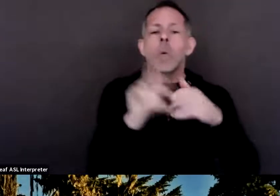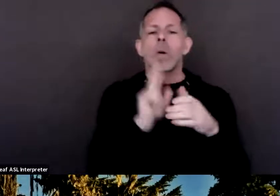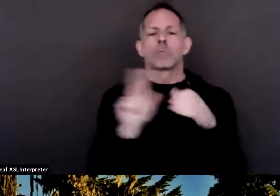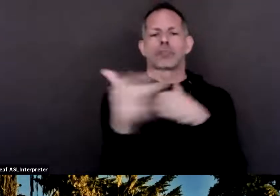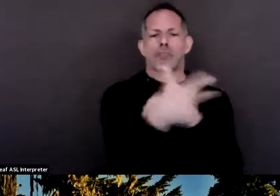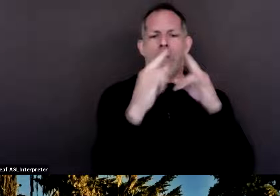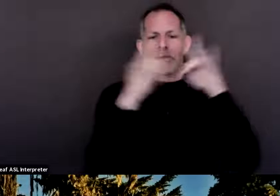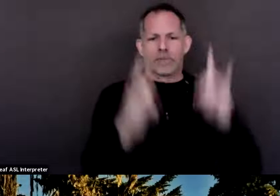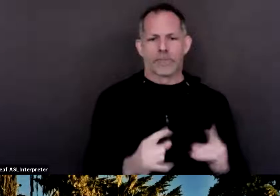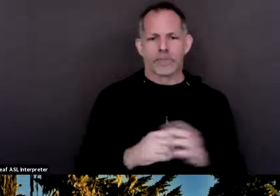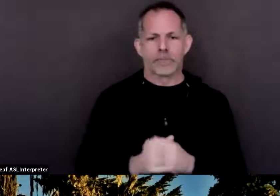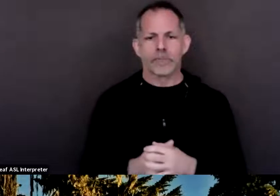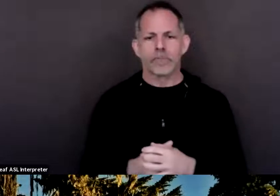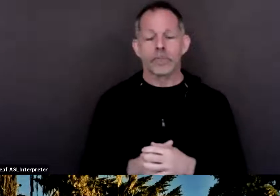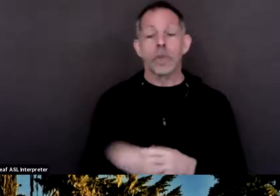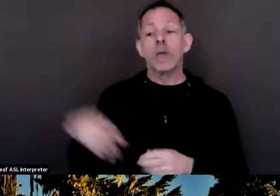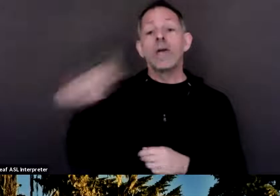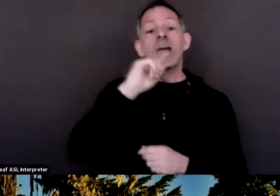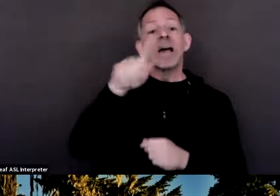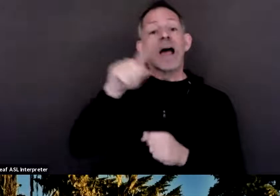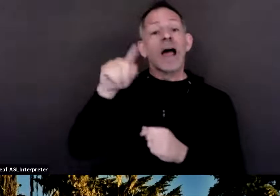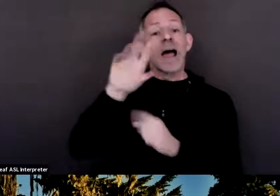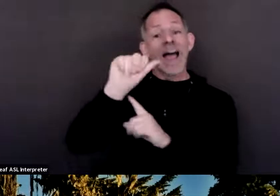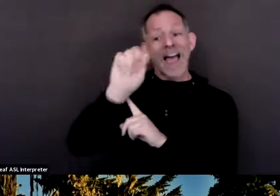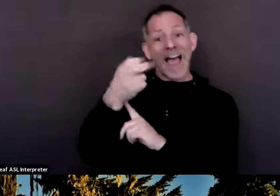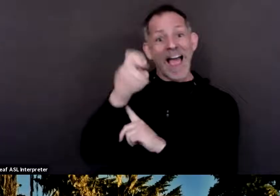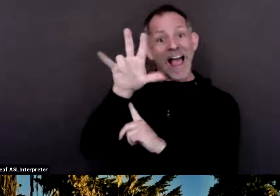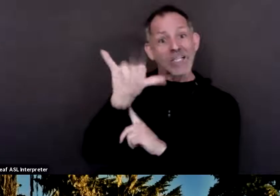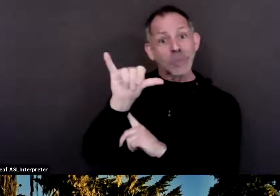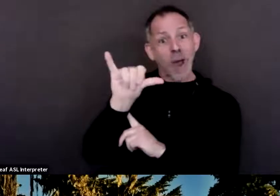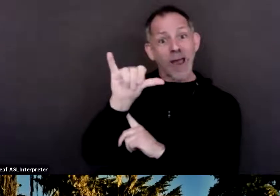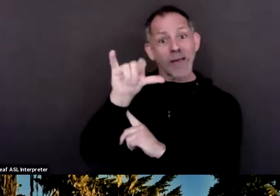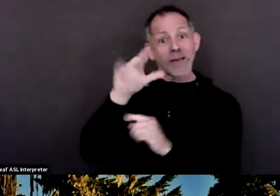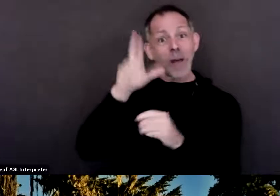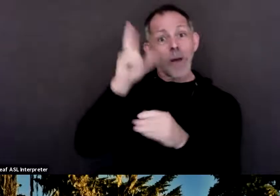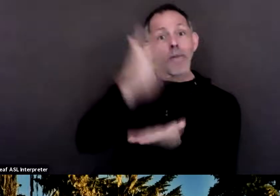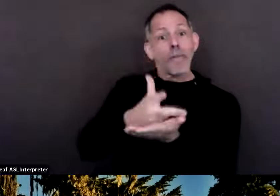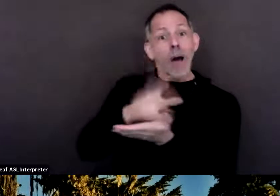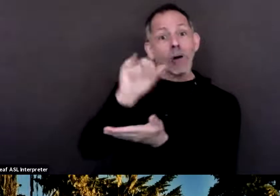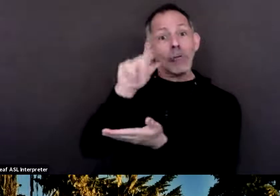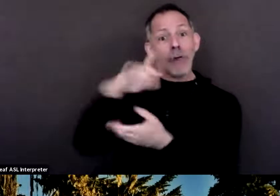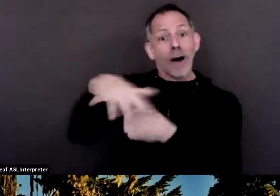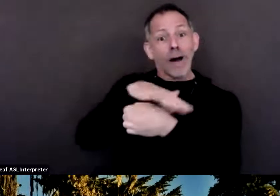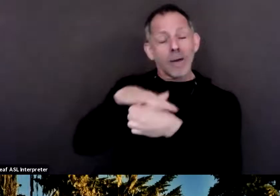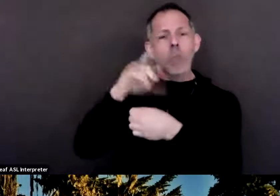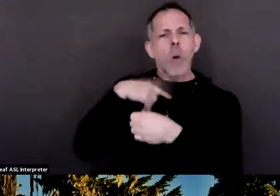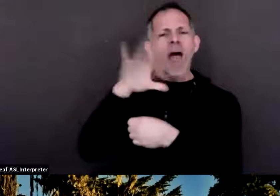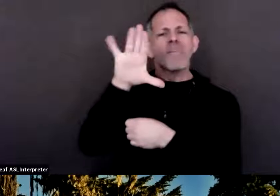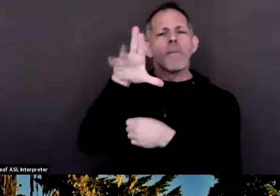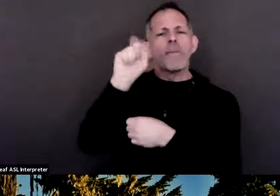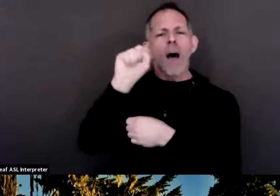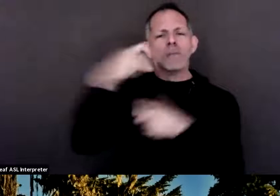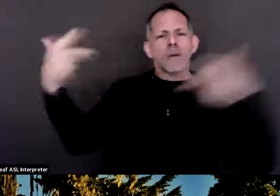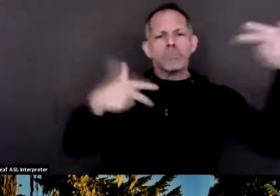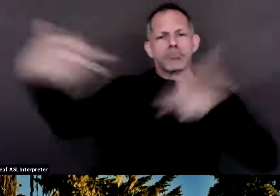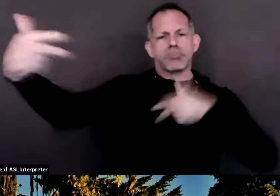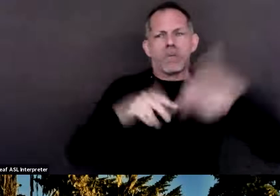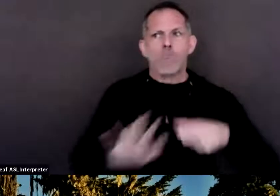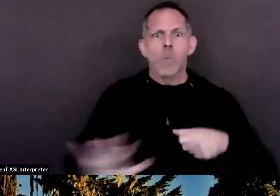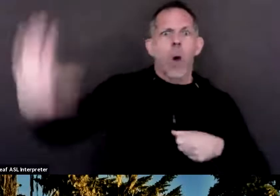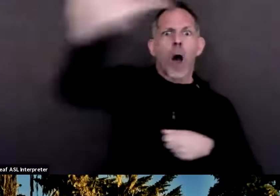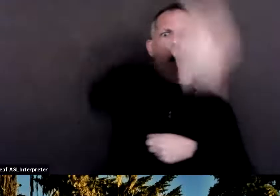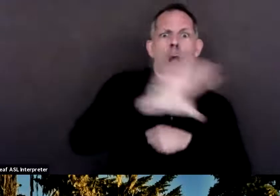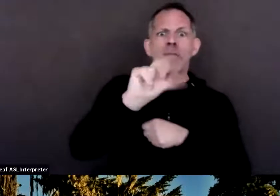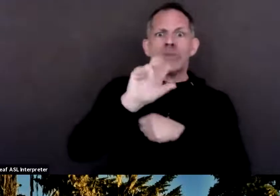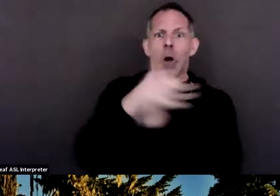directed to the walk-up vaccination station and waiting area. So anybody, though, who arrives in a car will use the drive-through